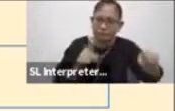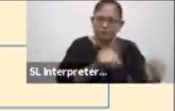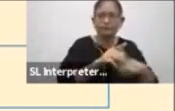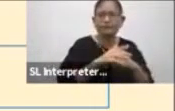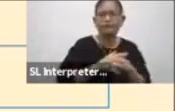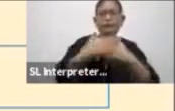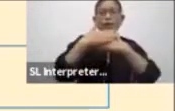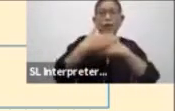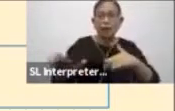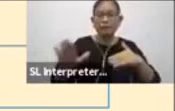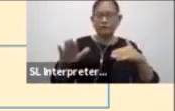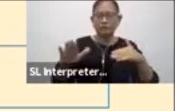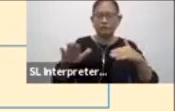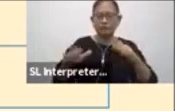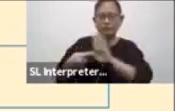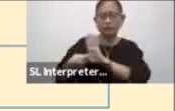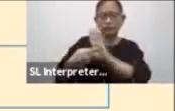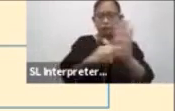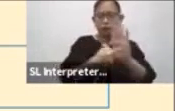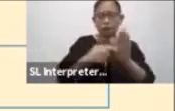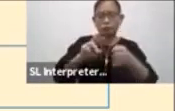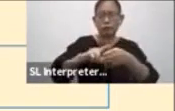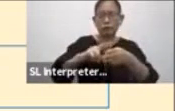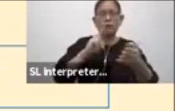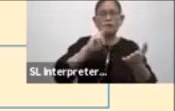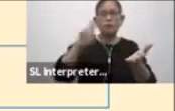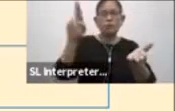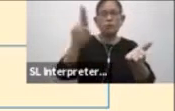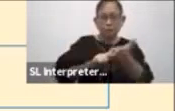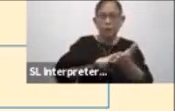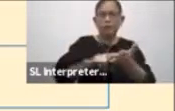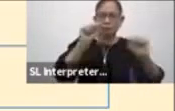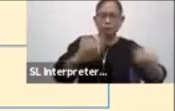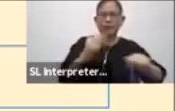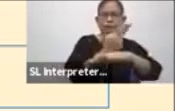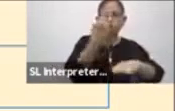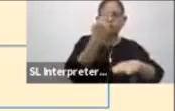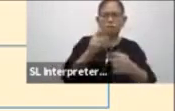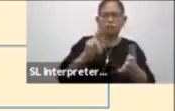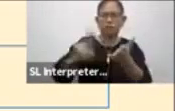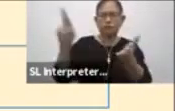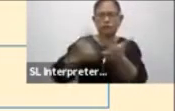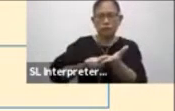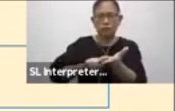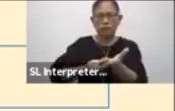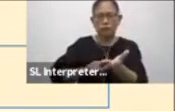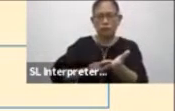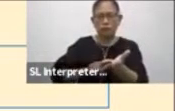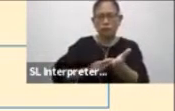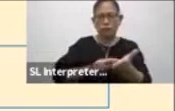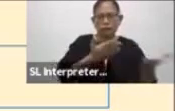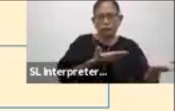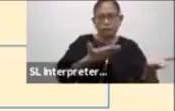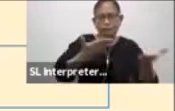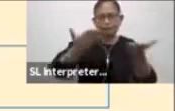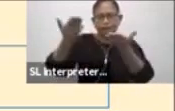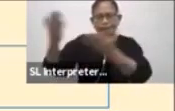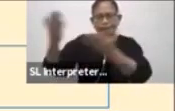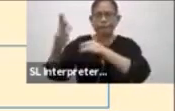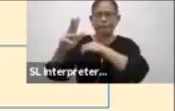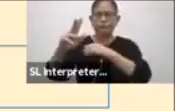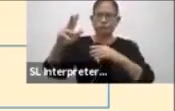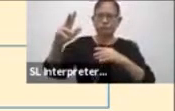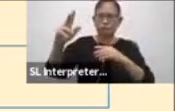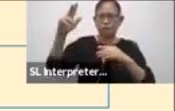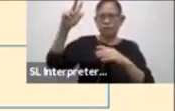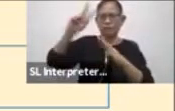we produced the report, we were also able to use the report and brought it to the policy table. We